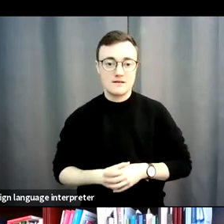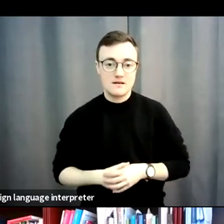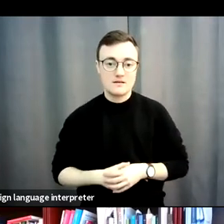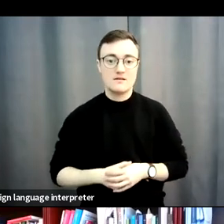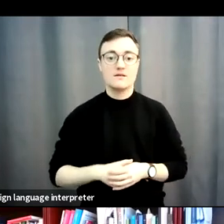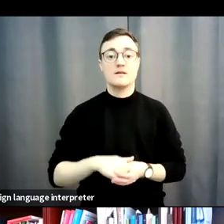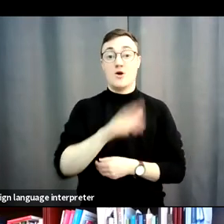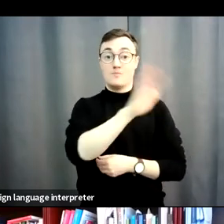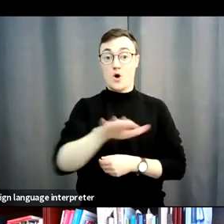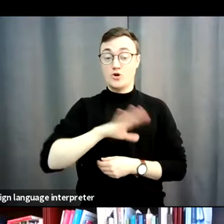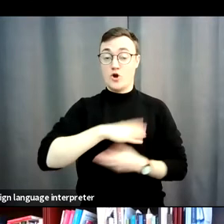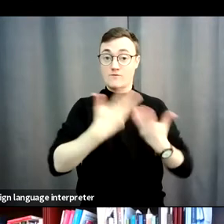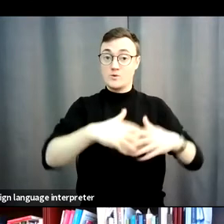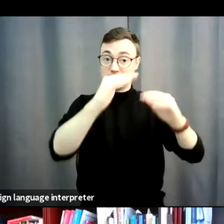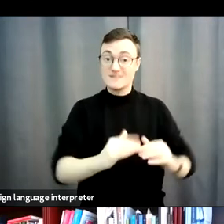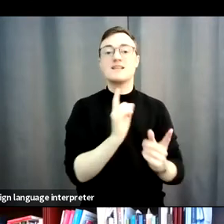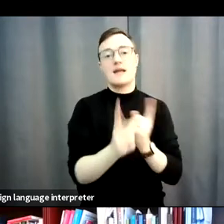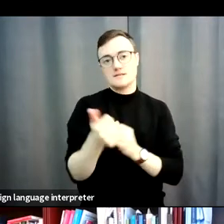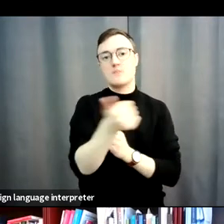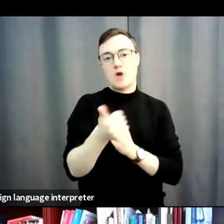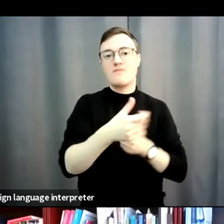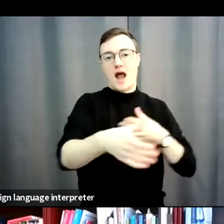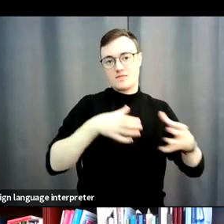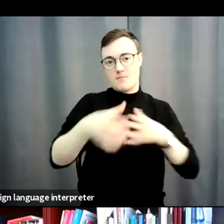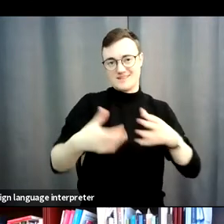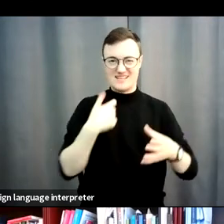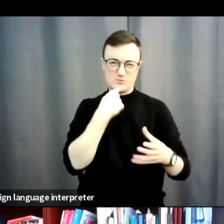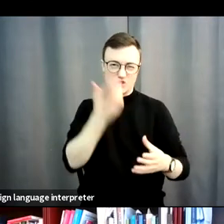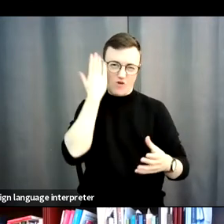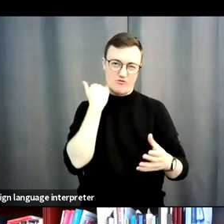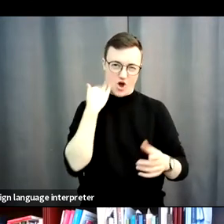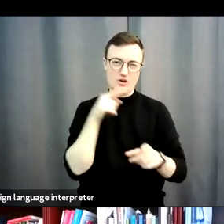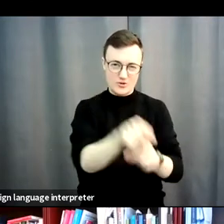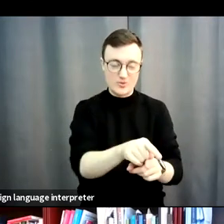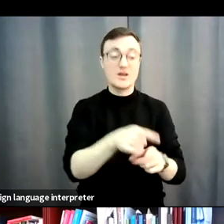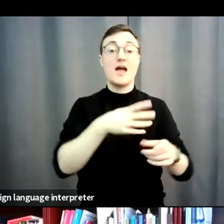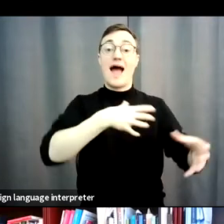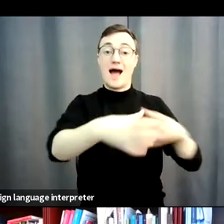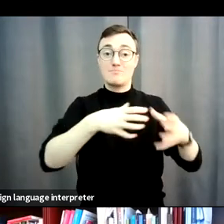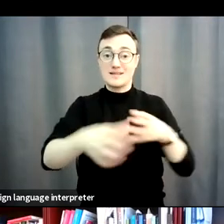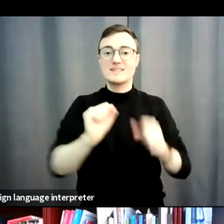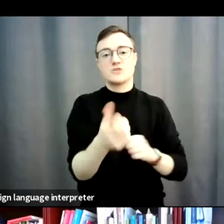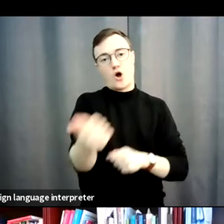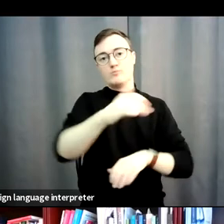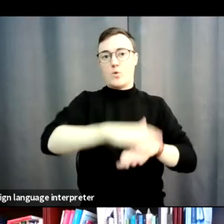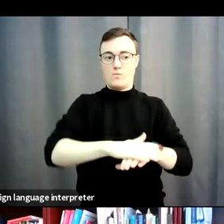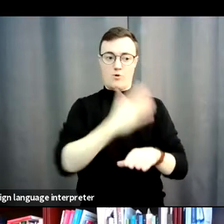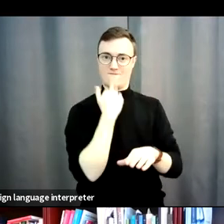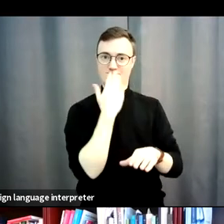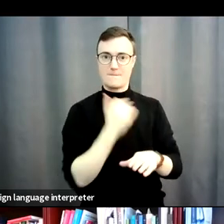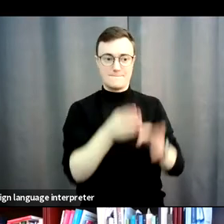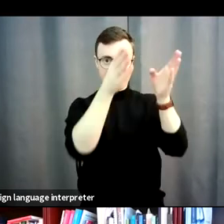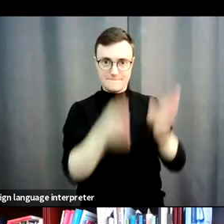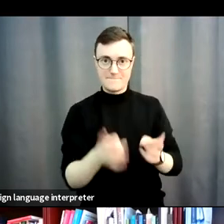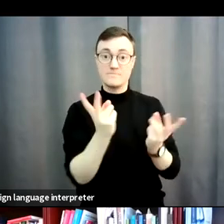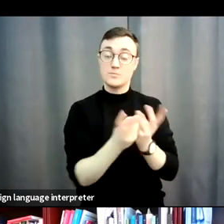child with a disability may need accommodation, as I said before, and this has to be adjusted to the individual child. So it's